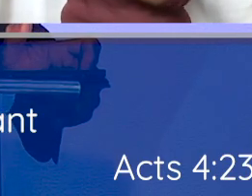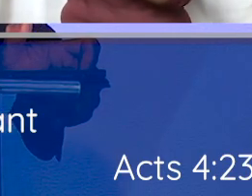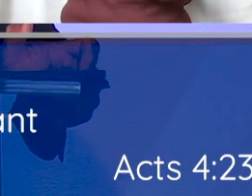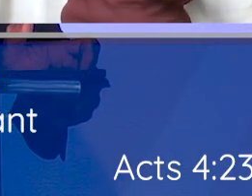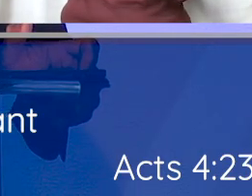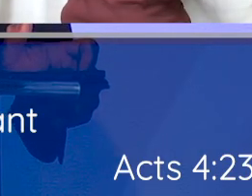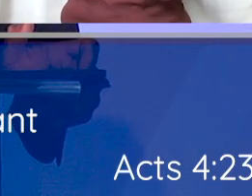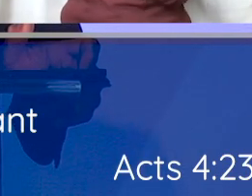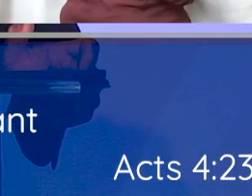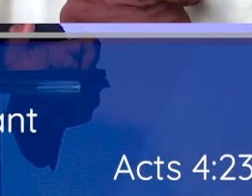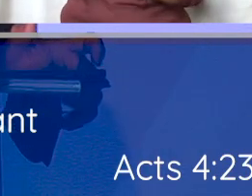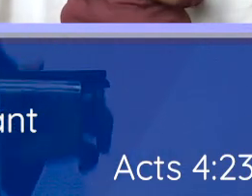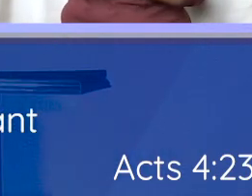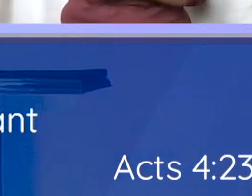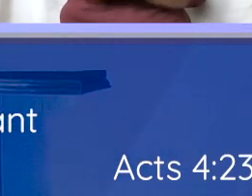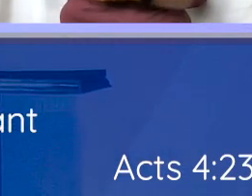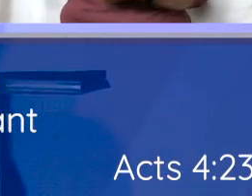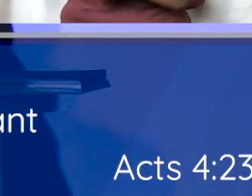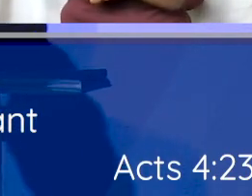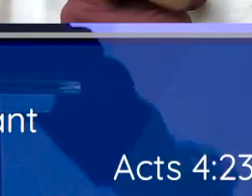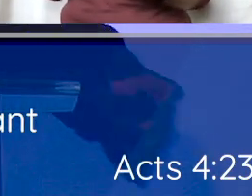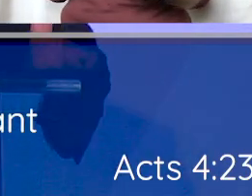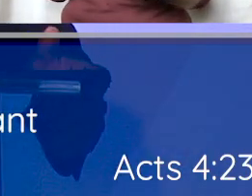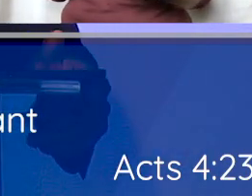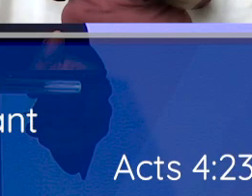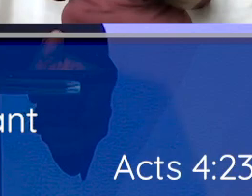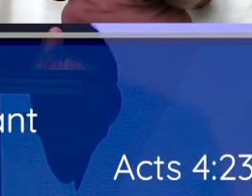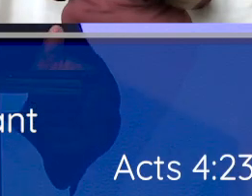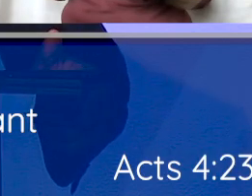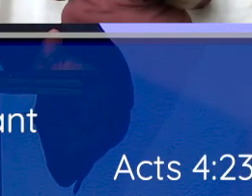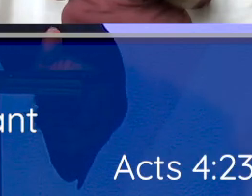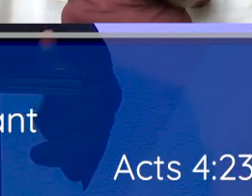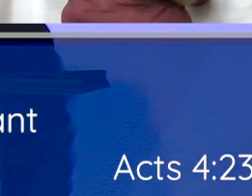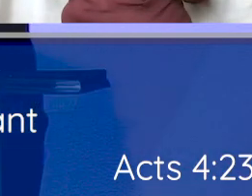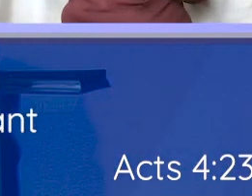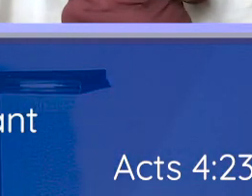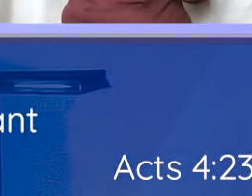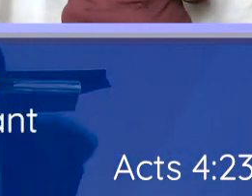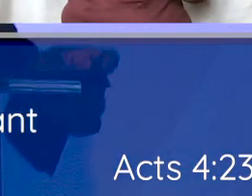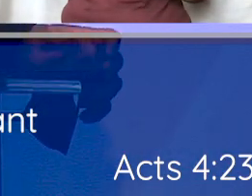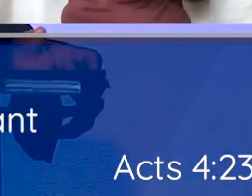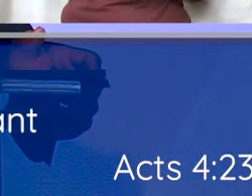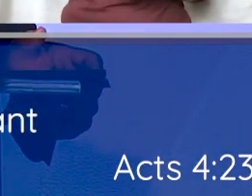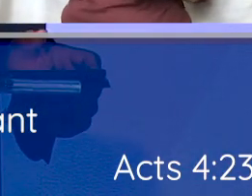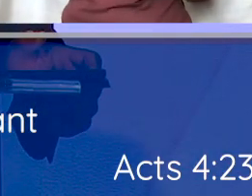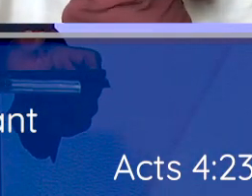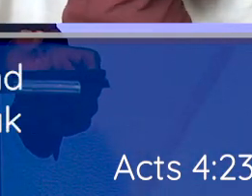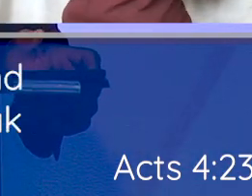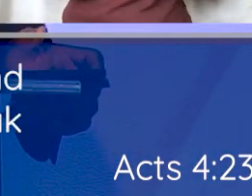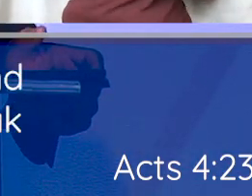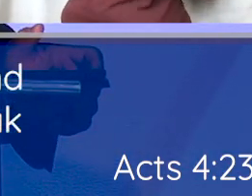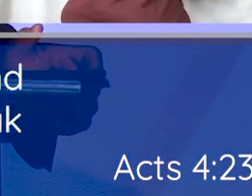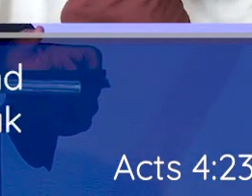anointed. This is what the elders said in response to the incarceration of Peter and